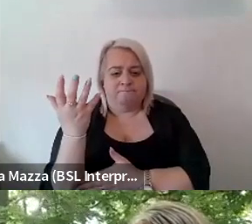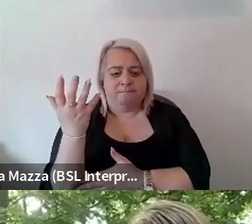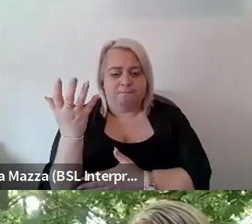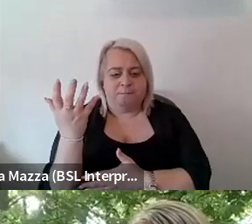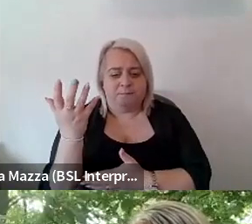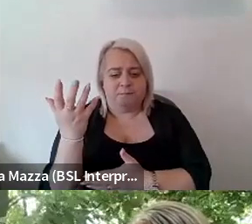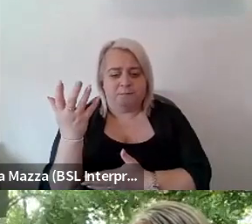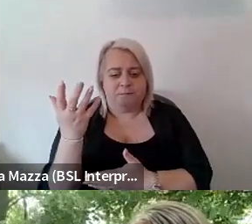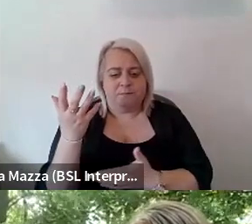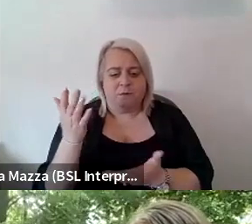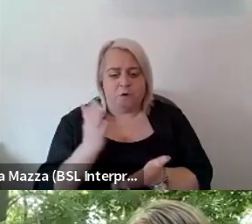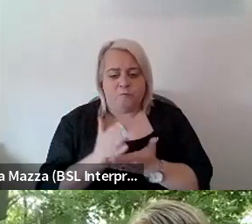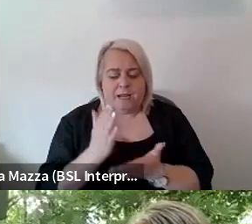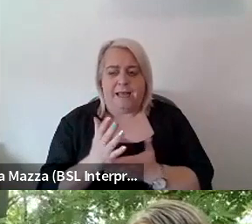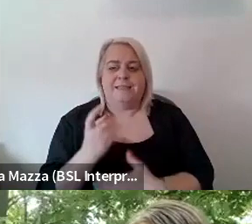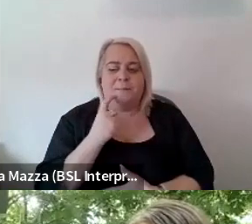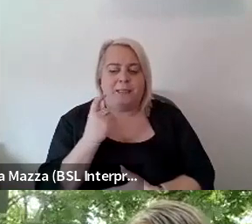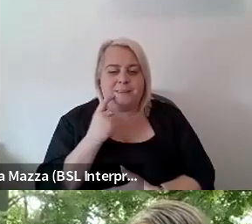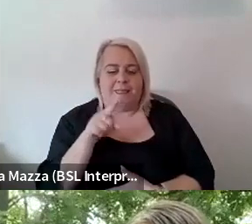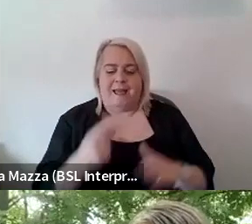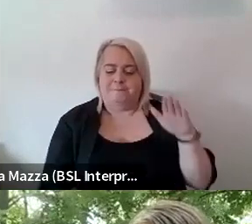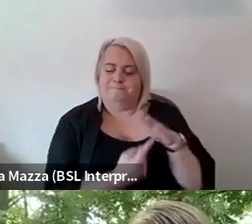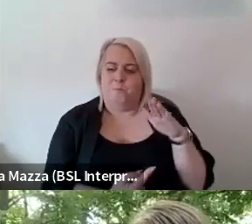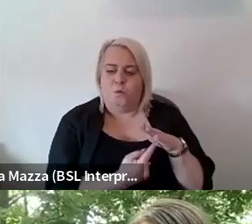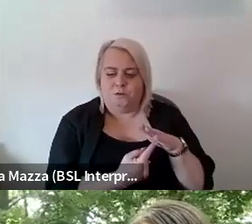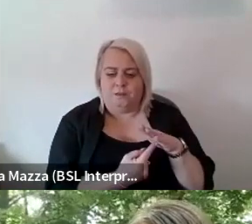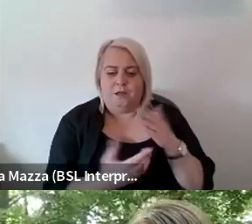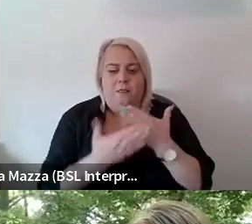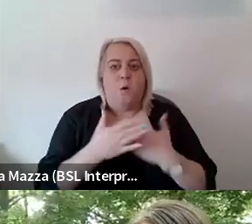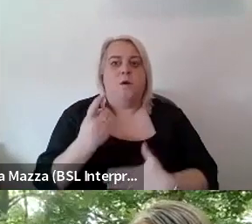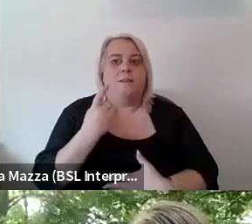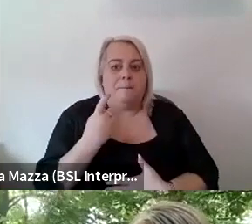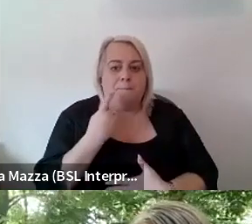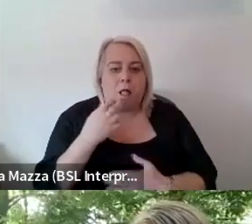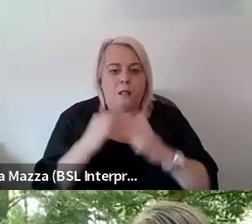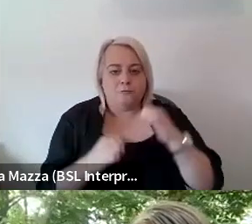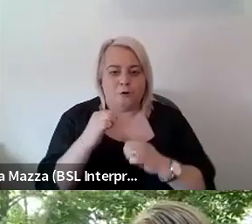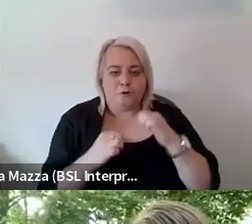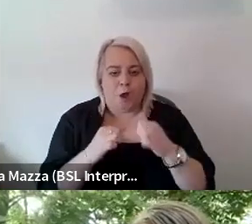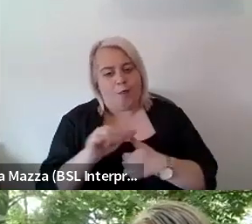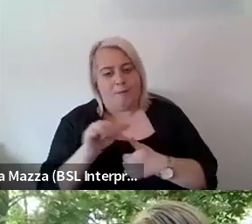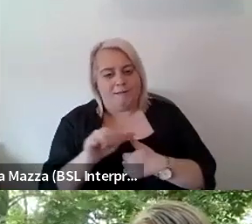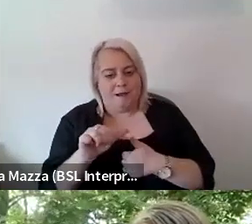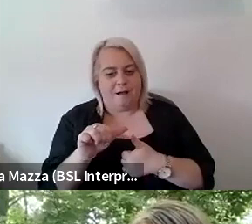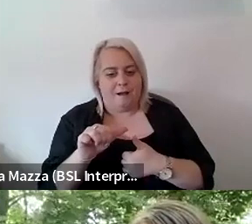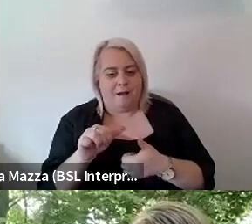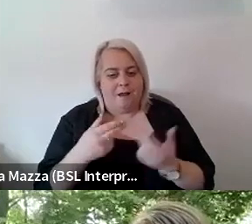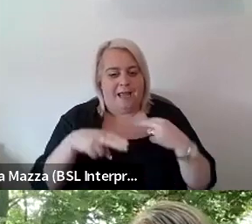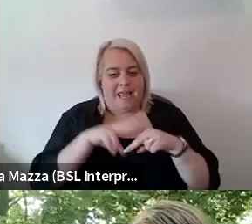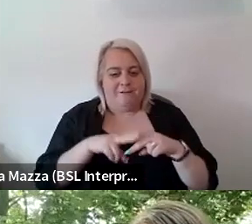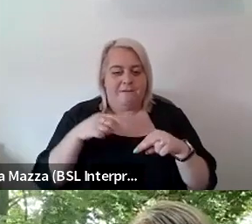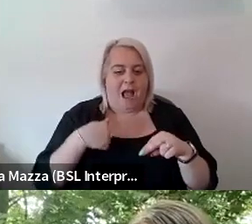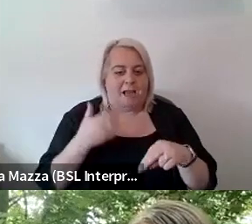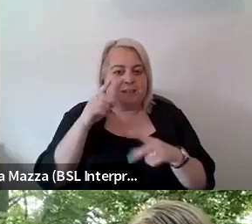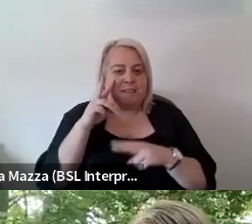the simplicity here, I think, is key. The more simple you make in the structure. If I need something, I will look for it. And I